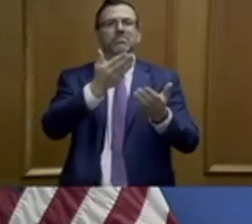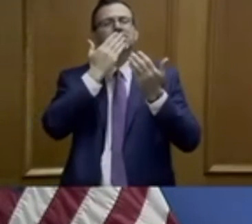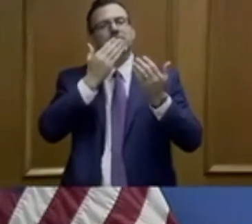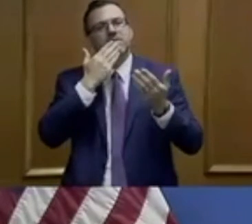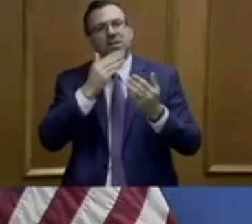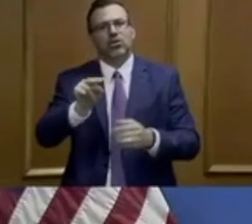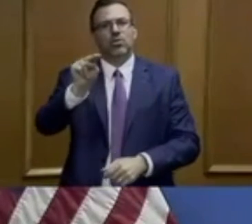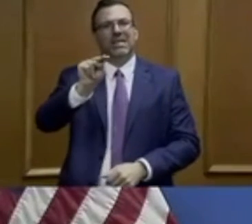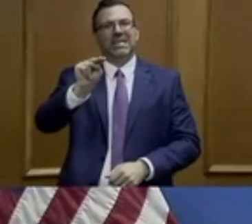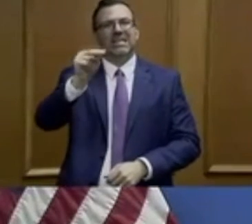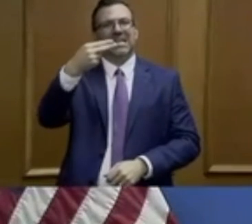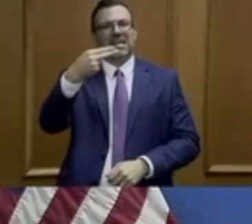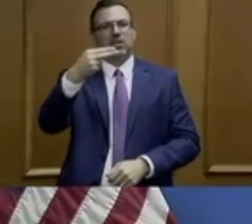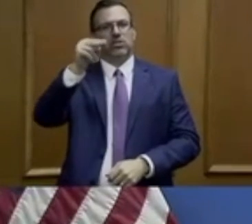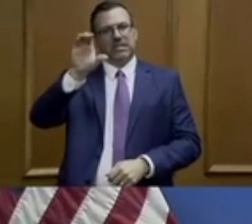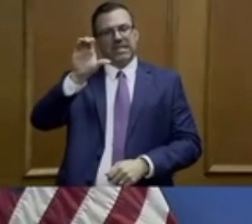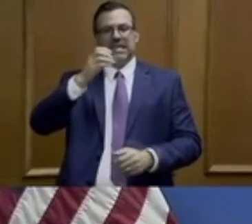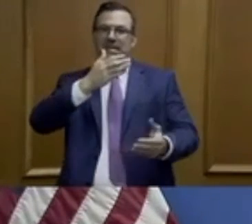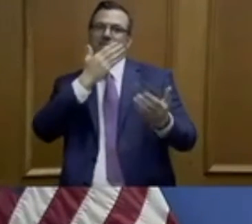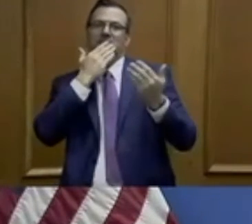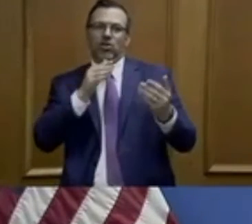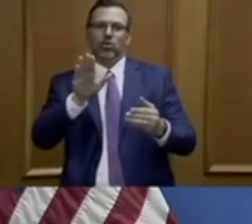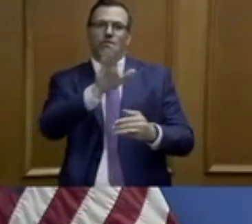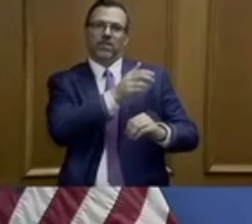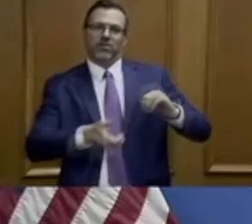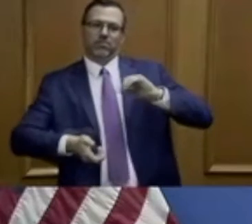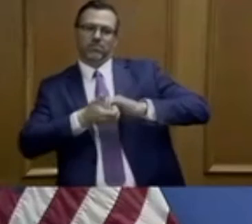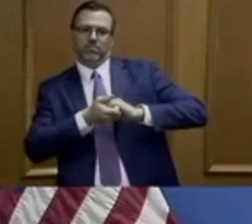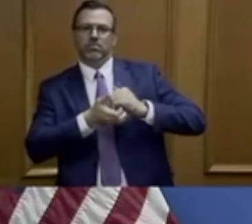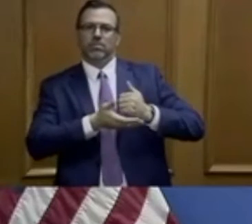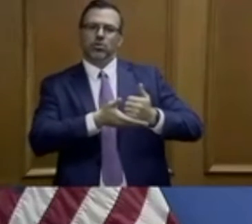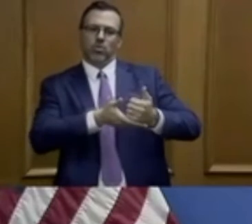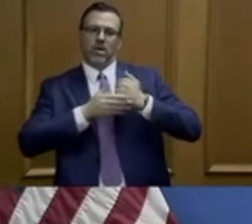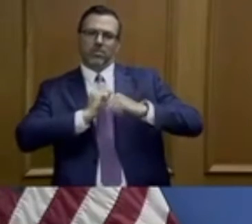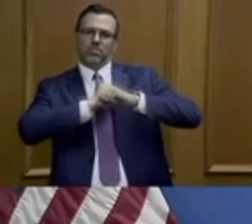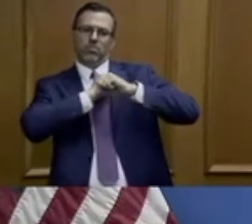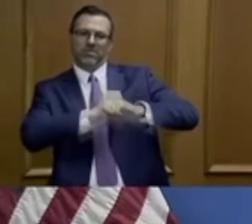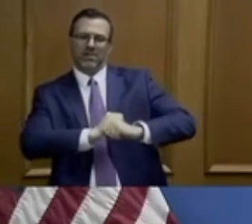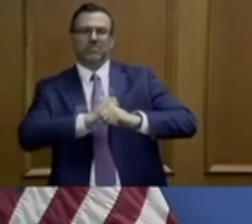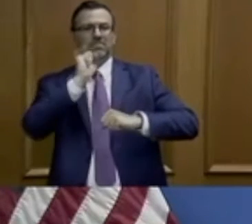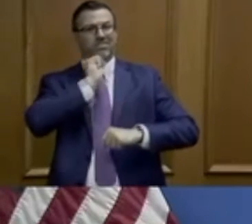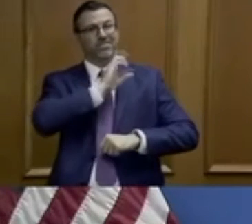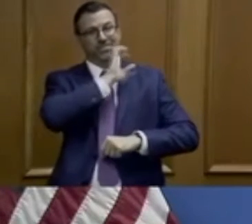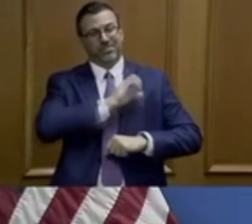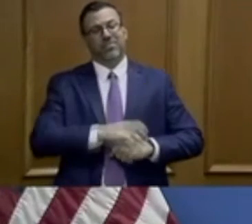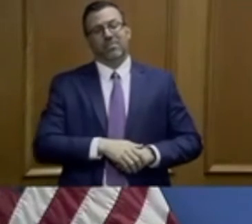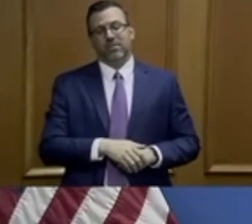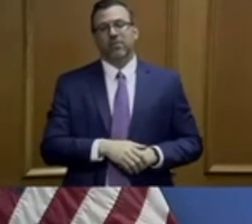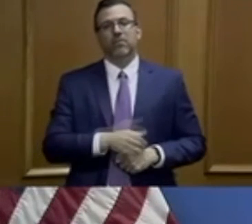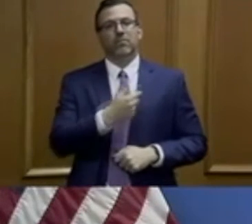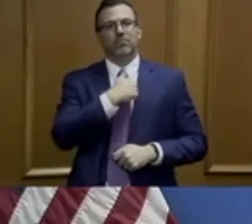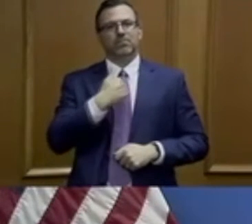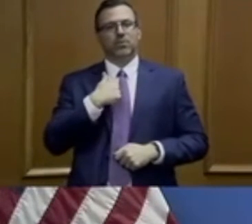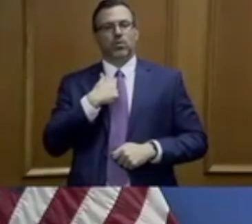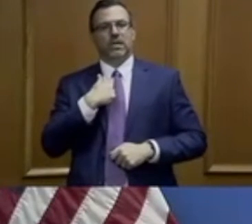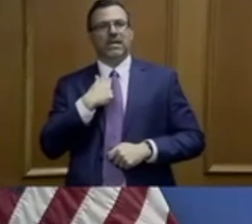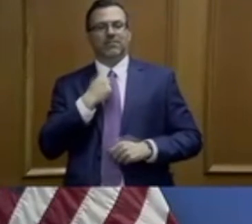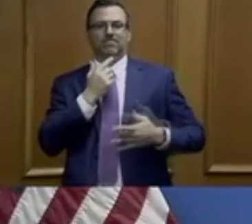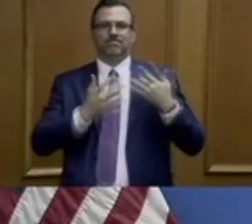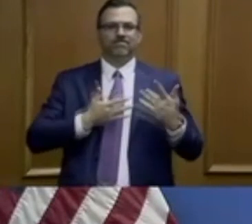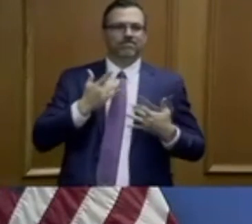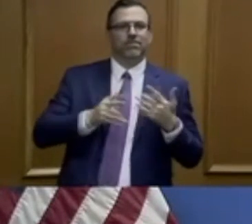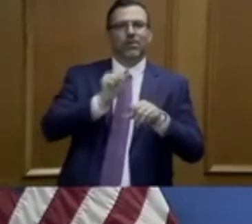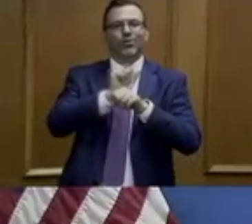as we work to protect this most vulnerable part of our Tennessee population. And we look forward to working with